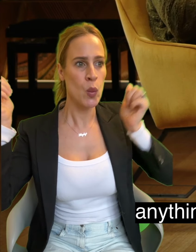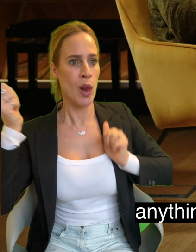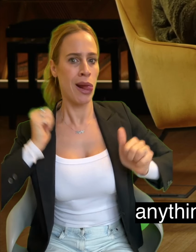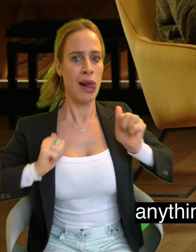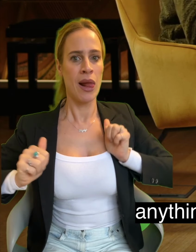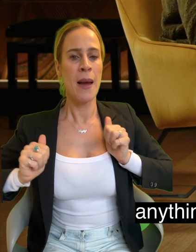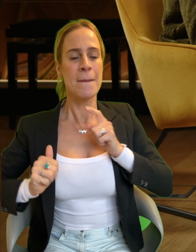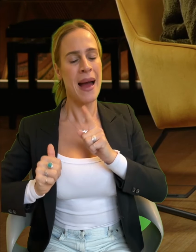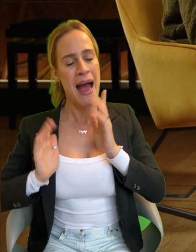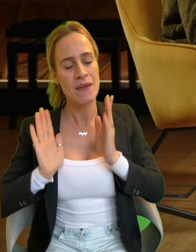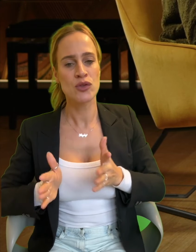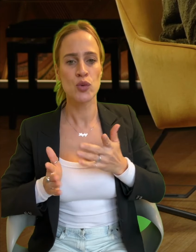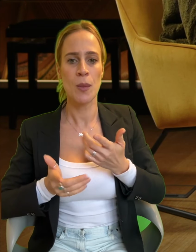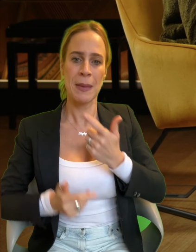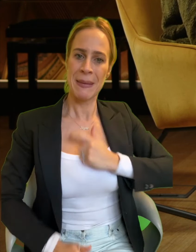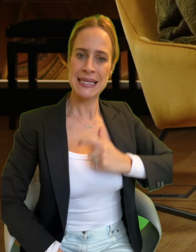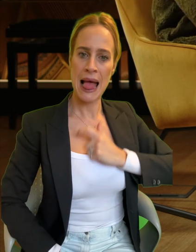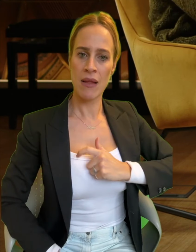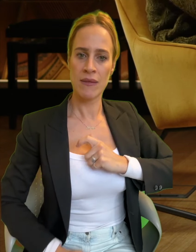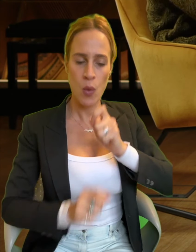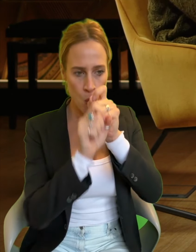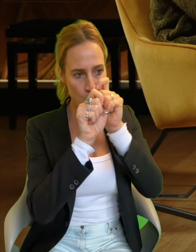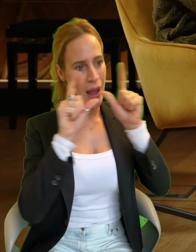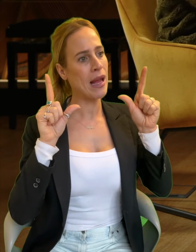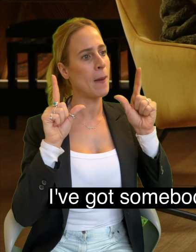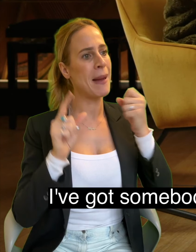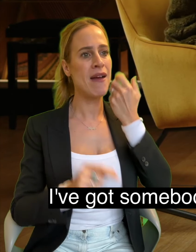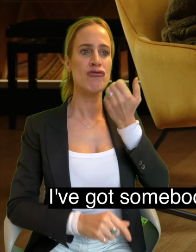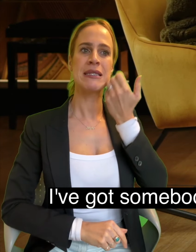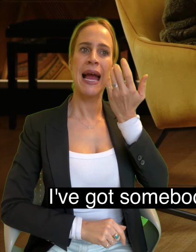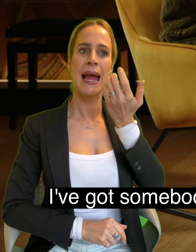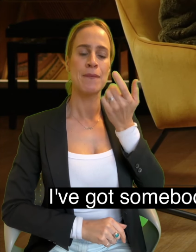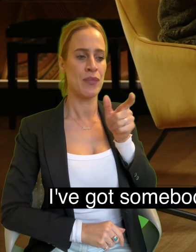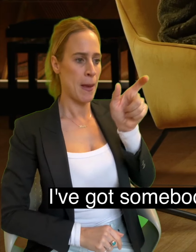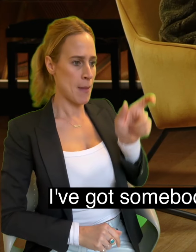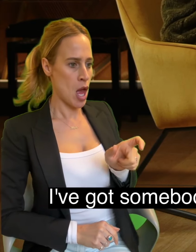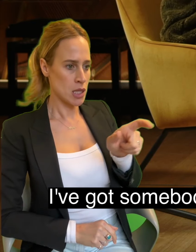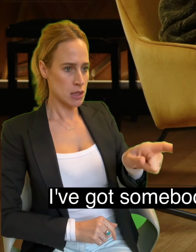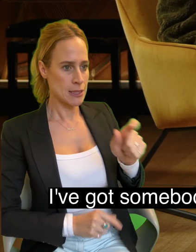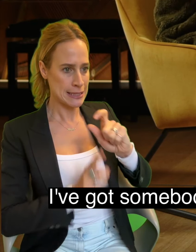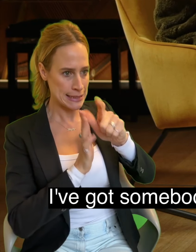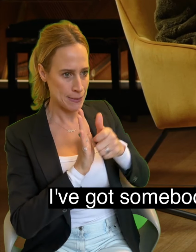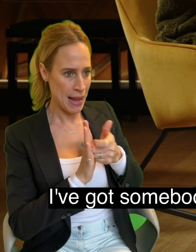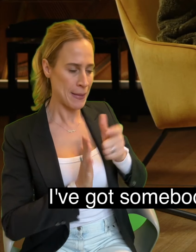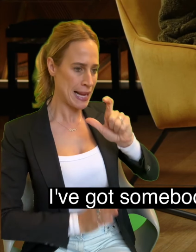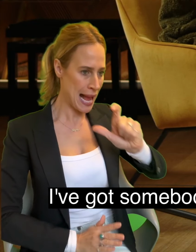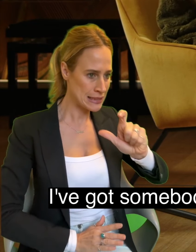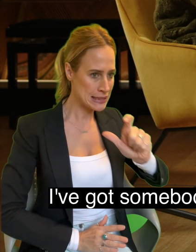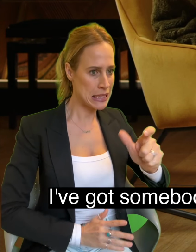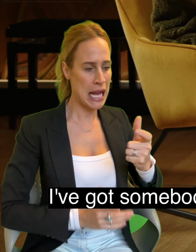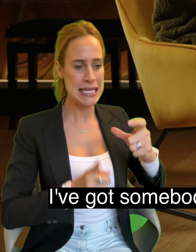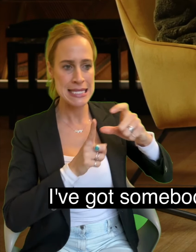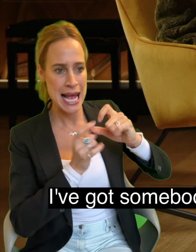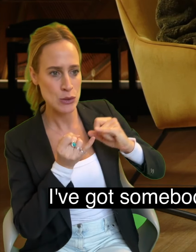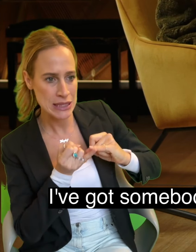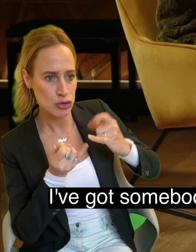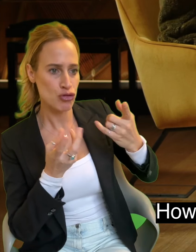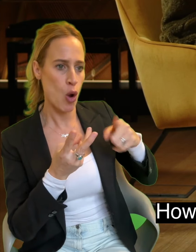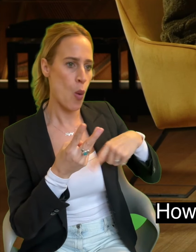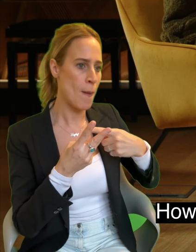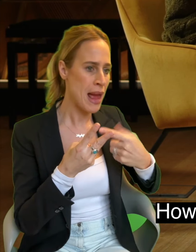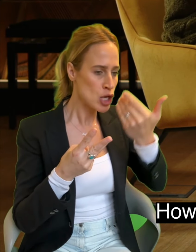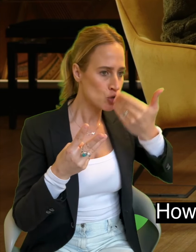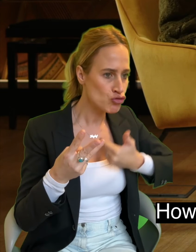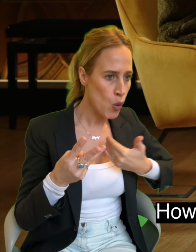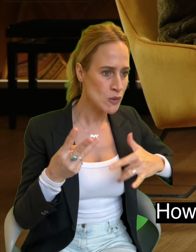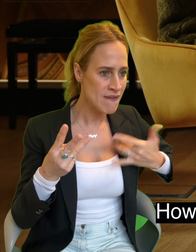the guy that wakes up every day and goes, you know what, I've got that person, I've got somebody with Down syndrome today, I've got somebody with cancer, somebody who's a stroke survivor, somebody with dementia.